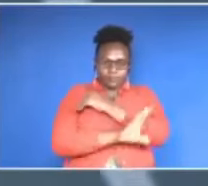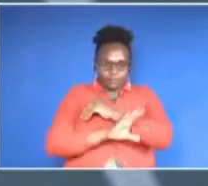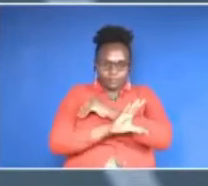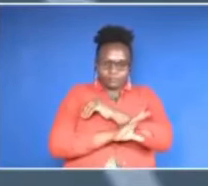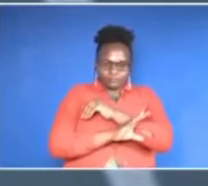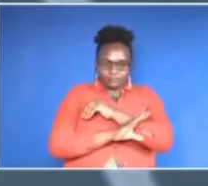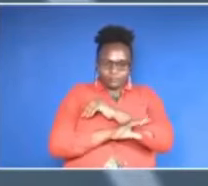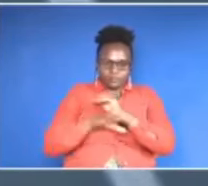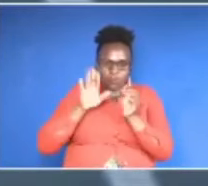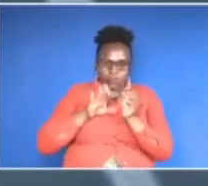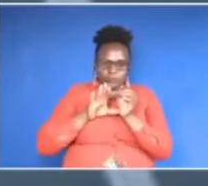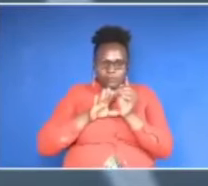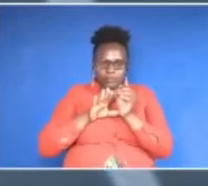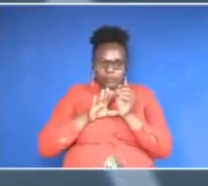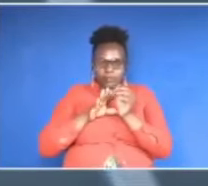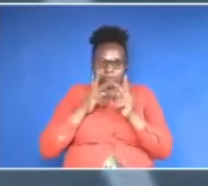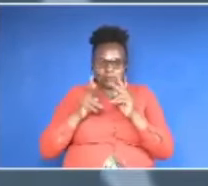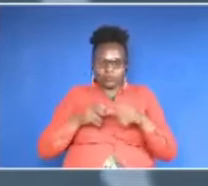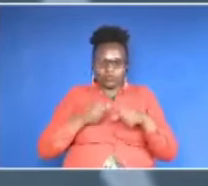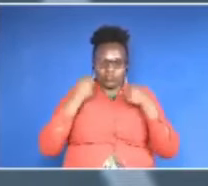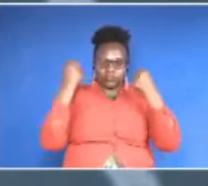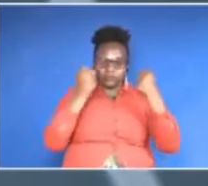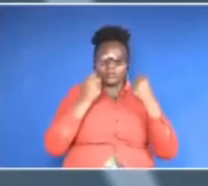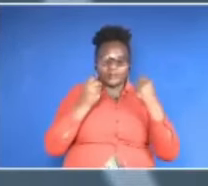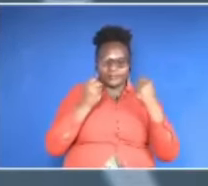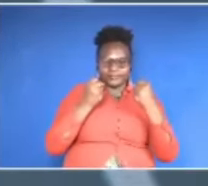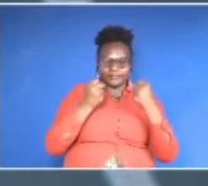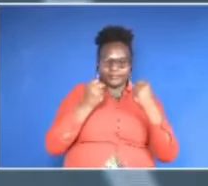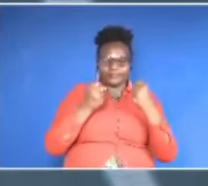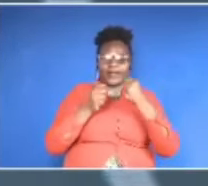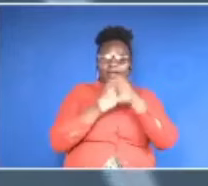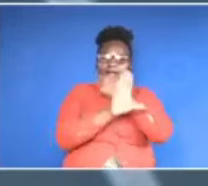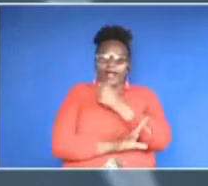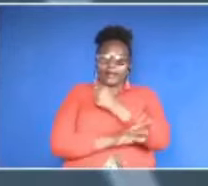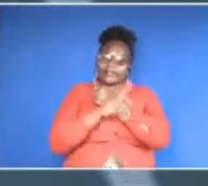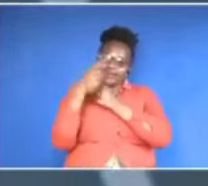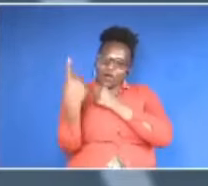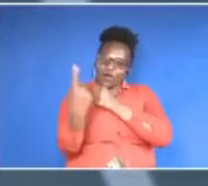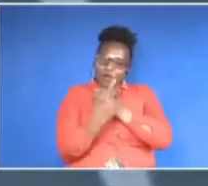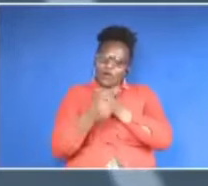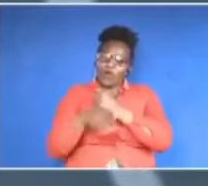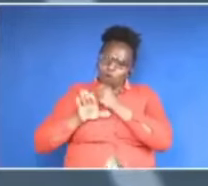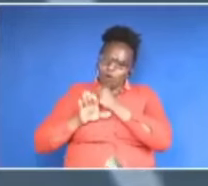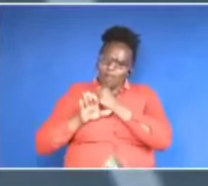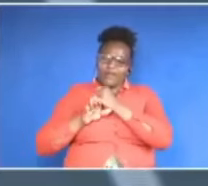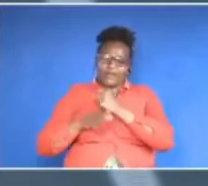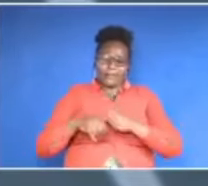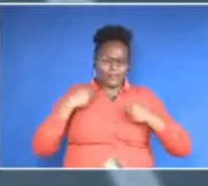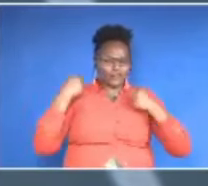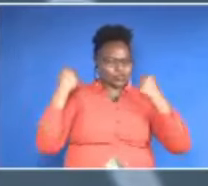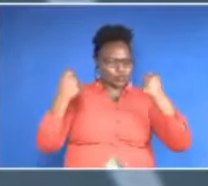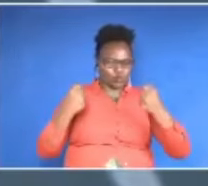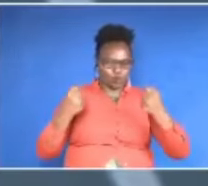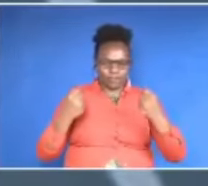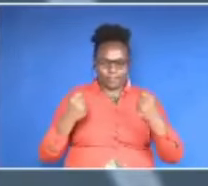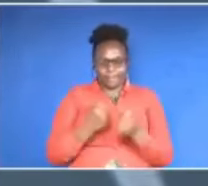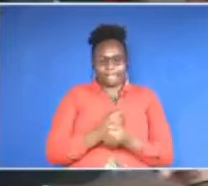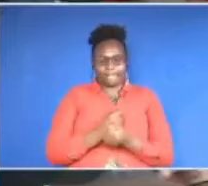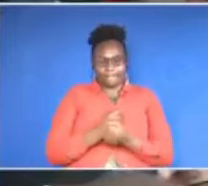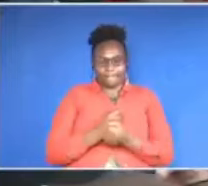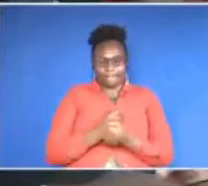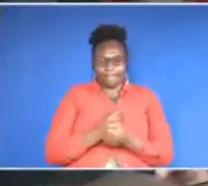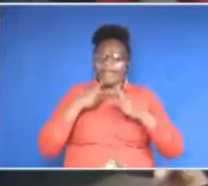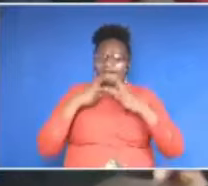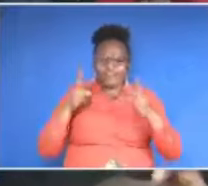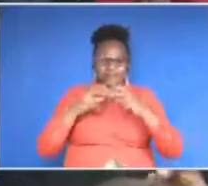where women are very powerful. Sisi ni ile nchi tu peke yake ambao wa mama ni wa nguvu sana.